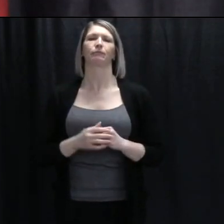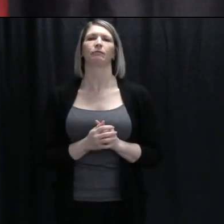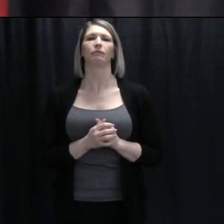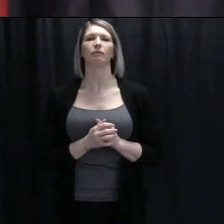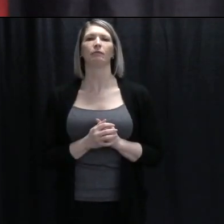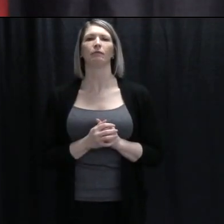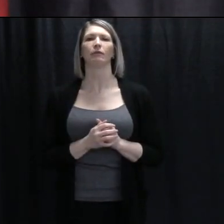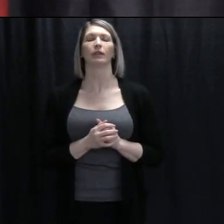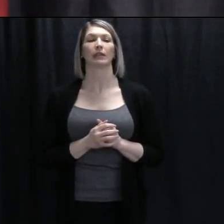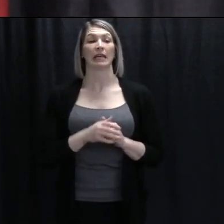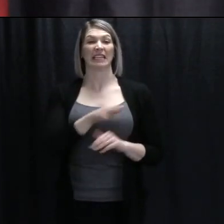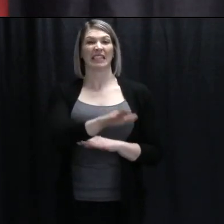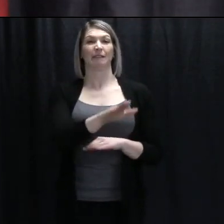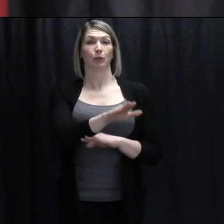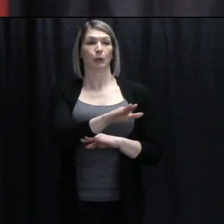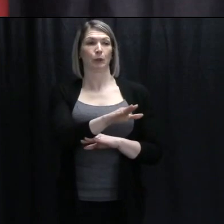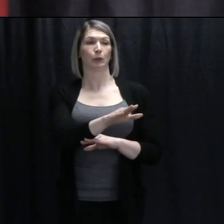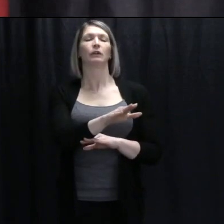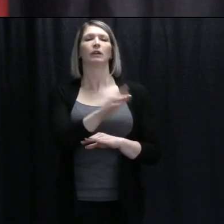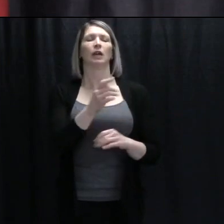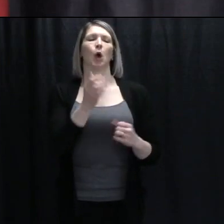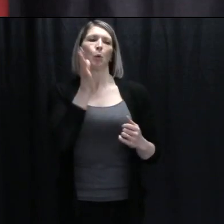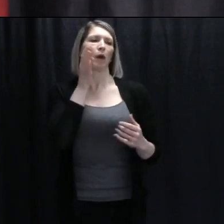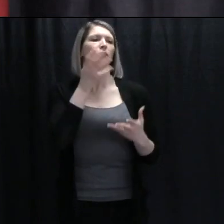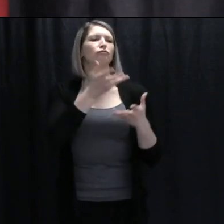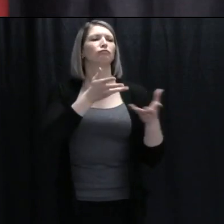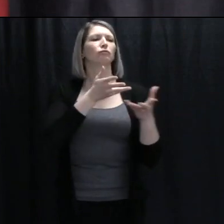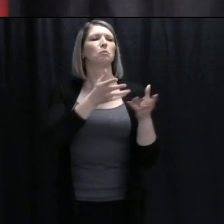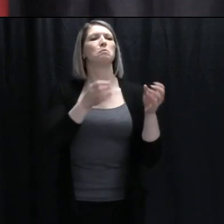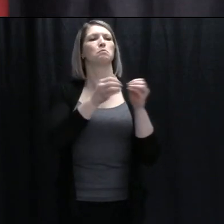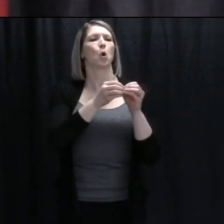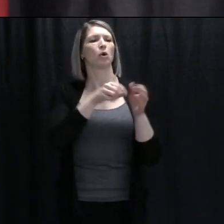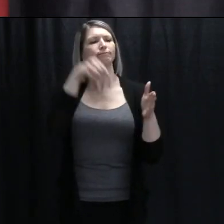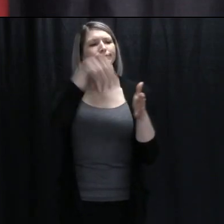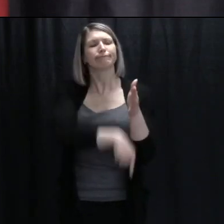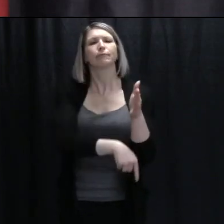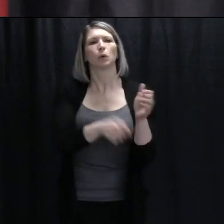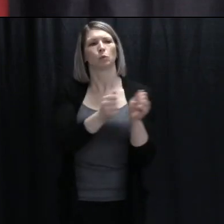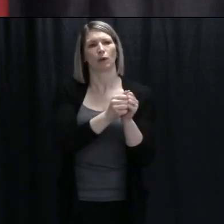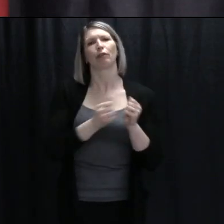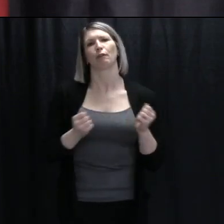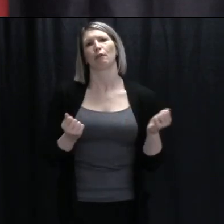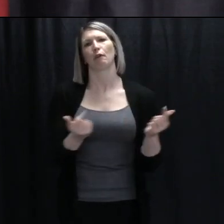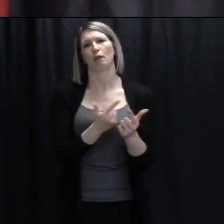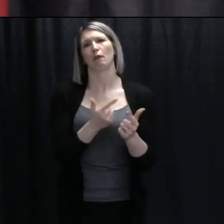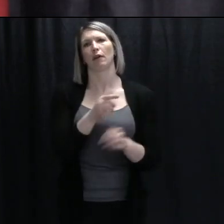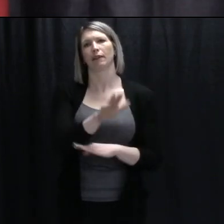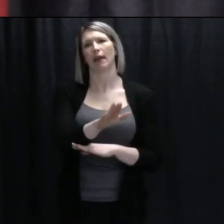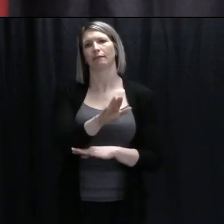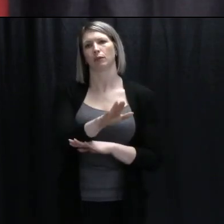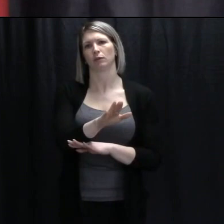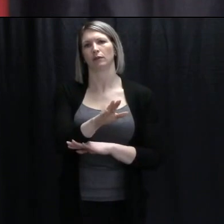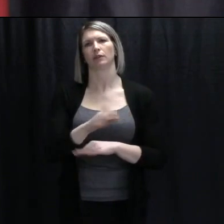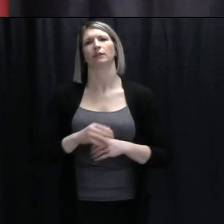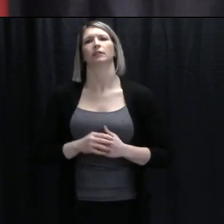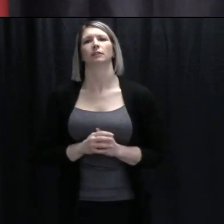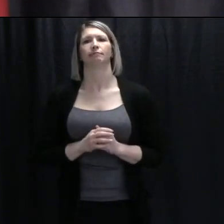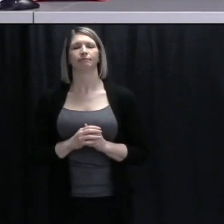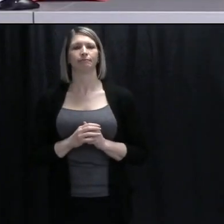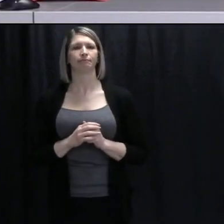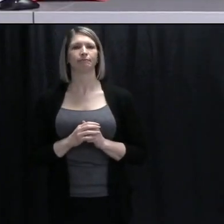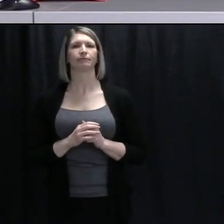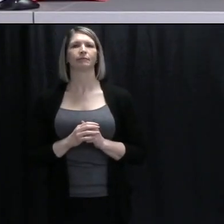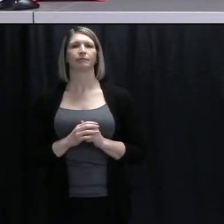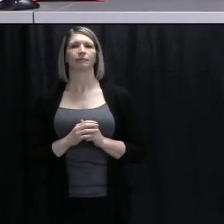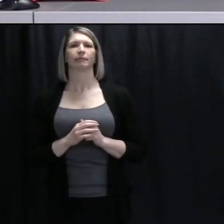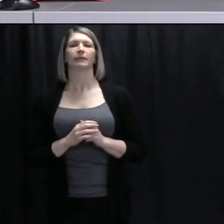school communities this afternoon with further information and details. Thank you. Thank you, Minister War, for